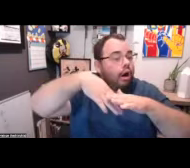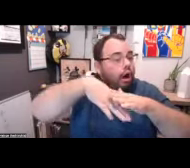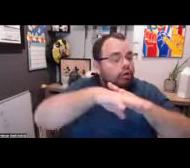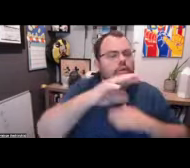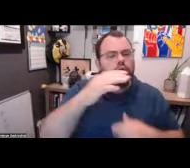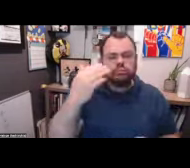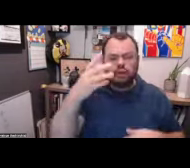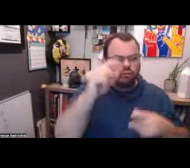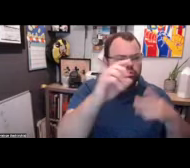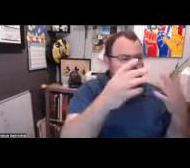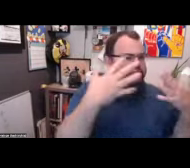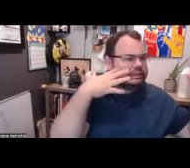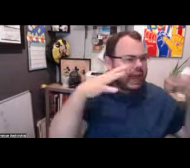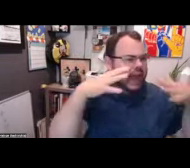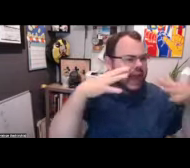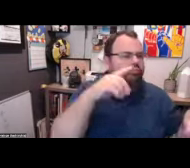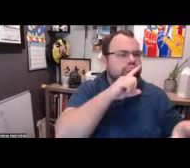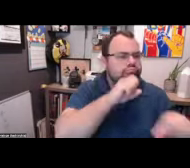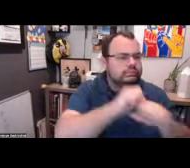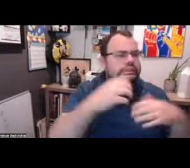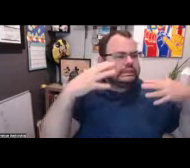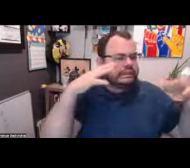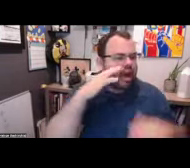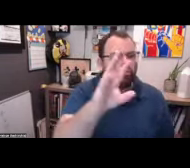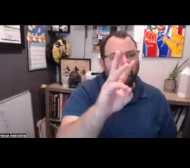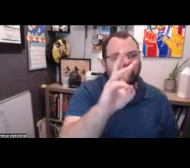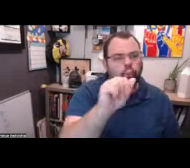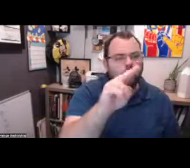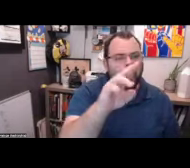And so when sound enters the canal,